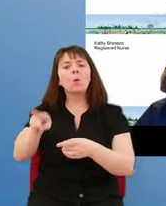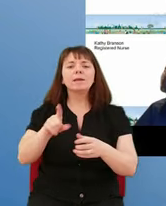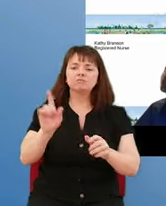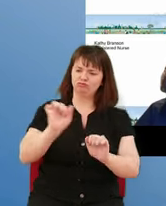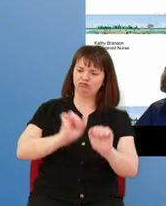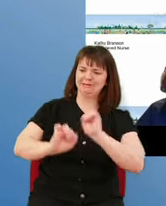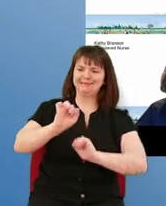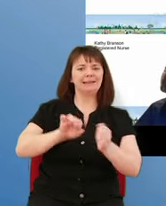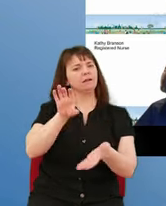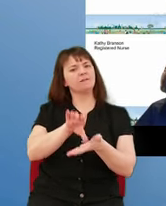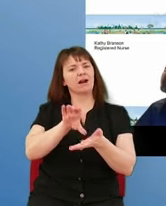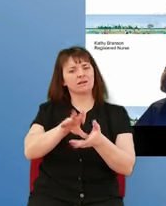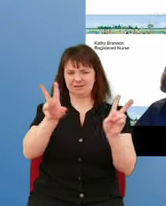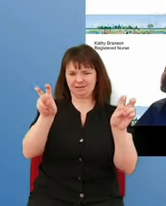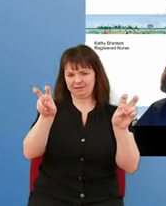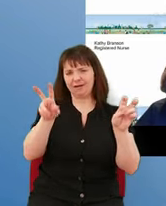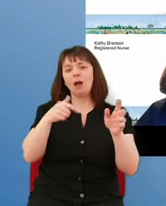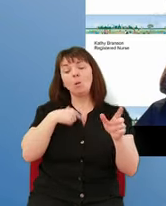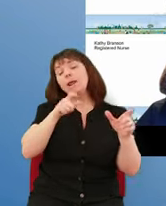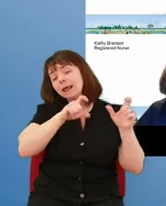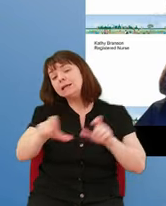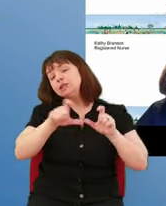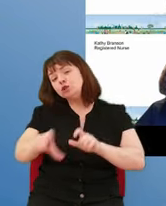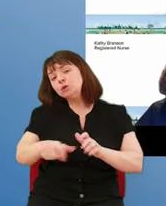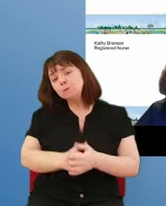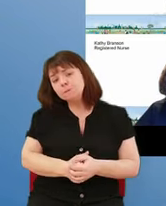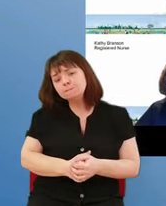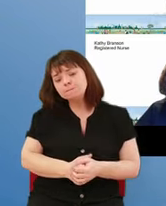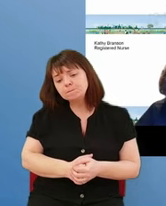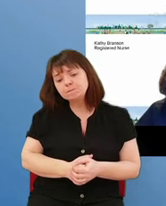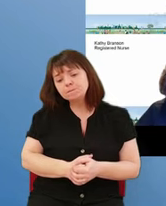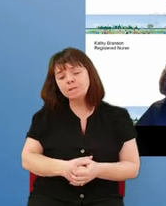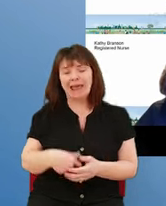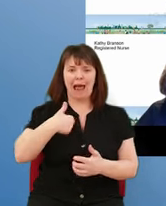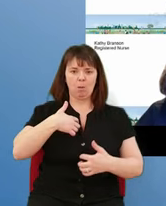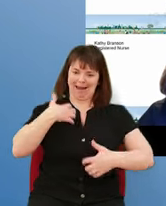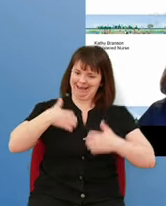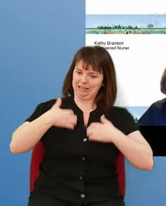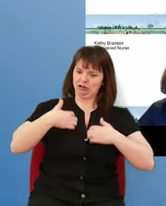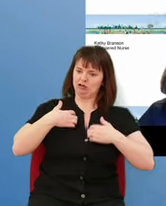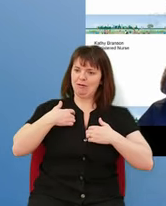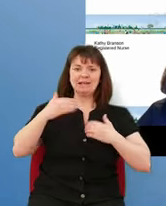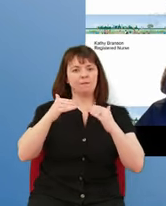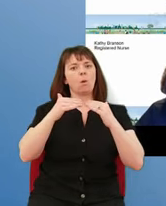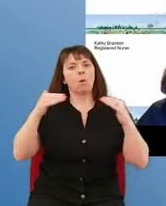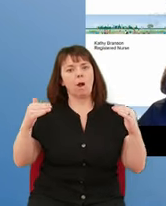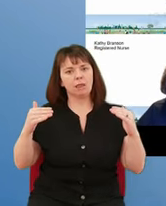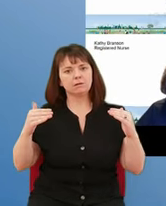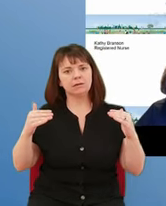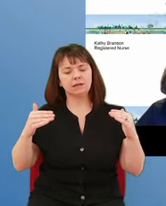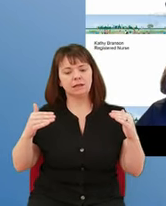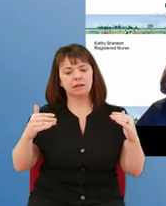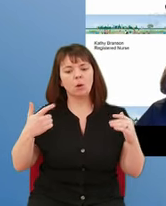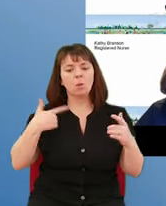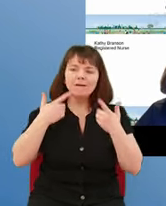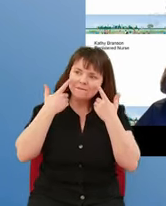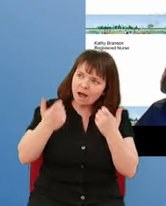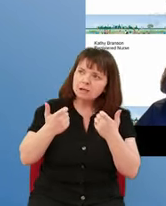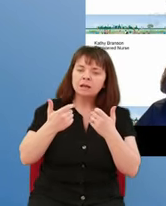inequalities, we'll find out more and we'll work to improve our strength in